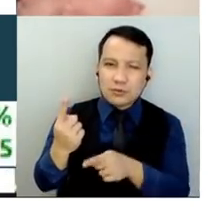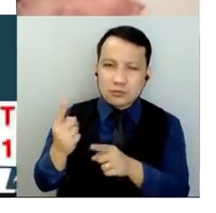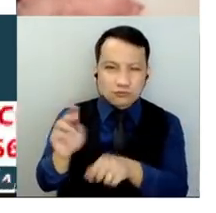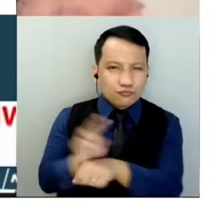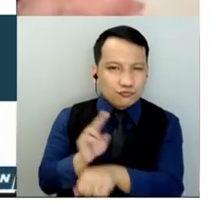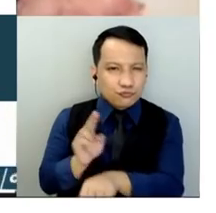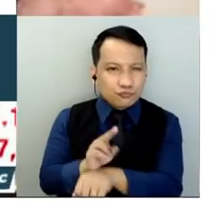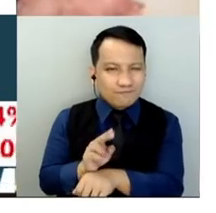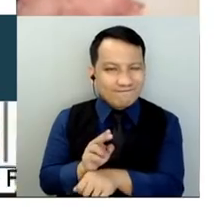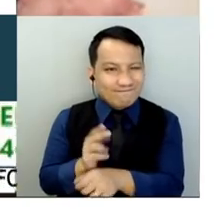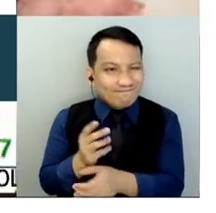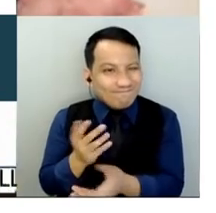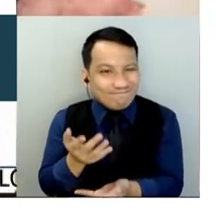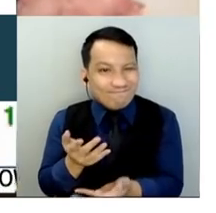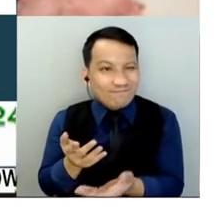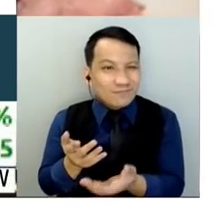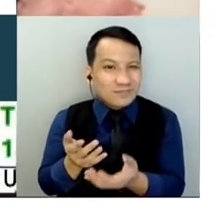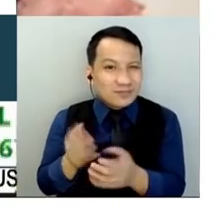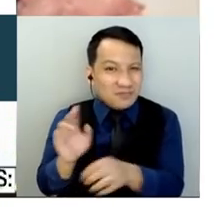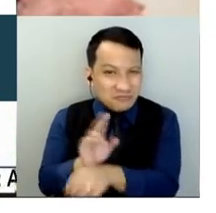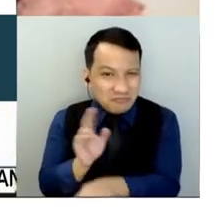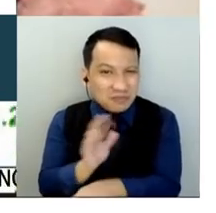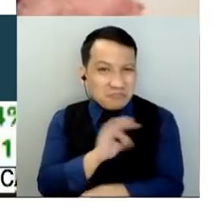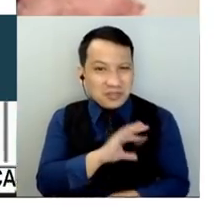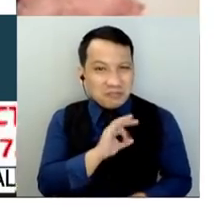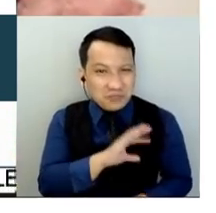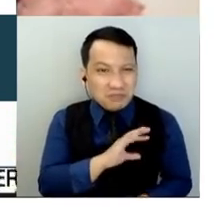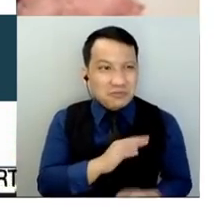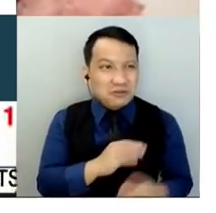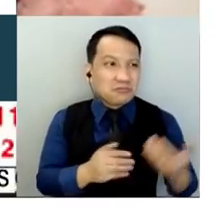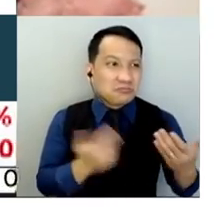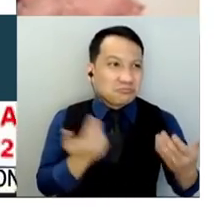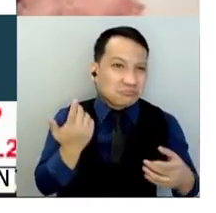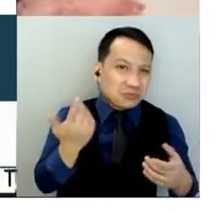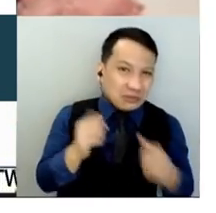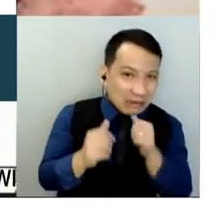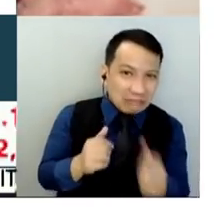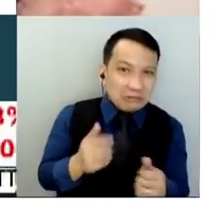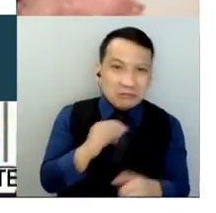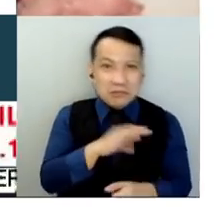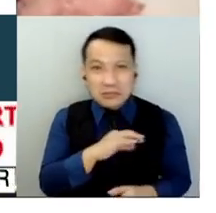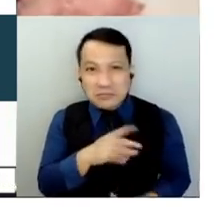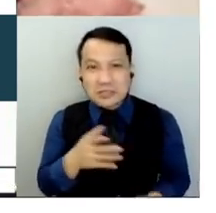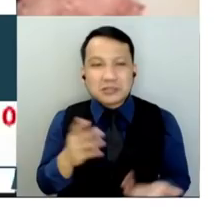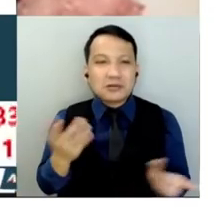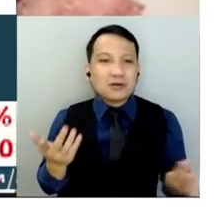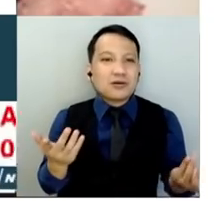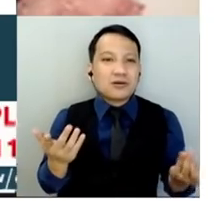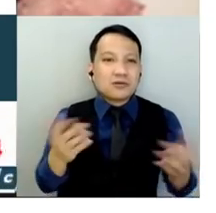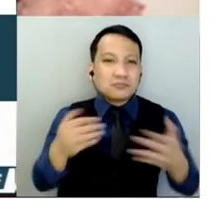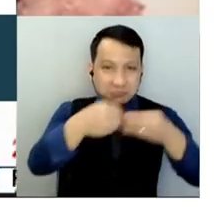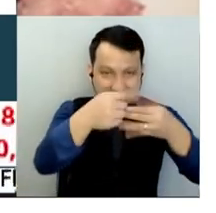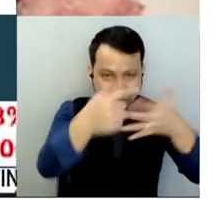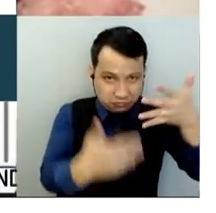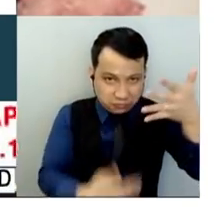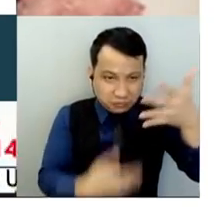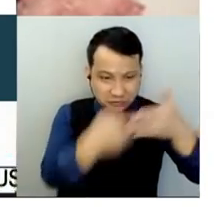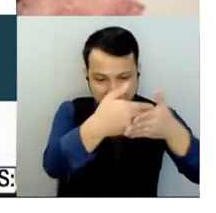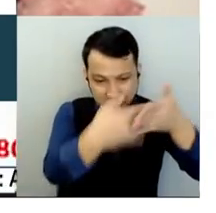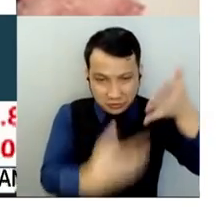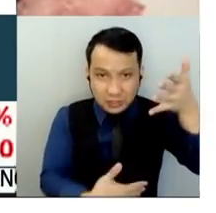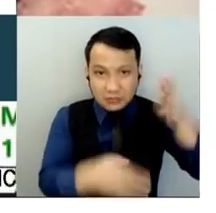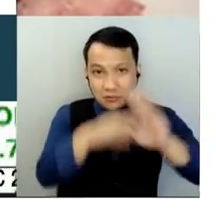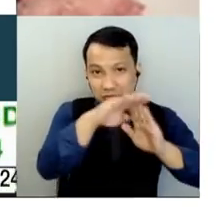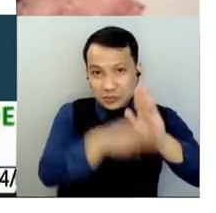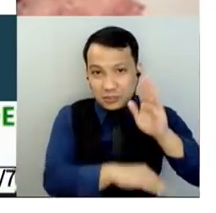not, well, you have to look, A, you know, the items that are the breakdown of the 242 for DOH, for example,